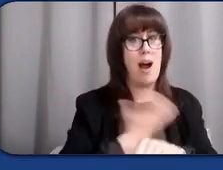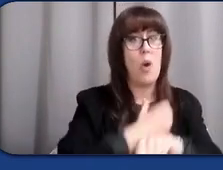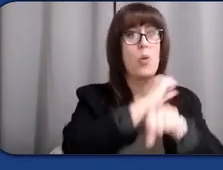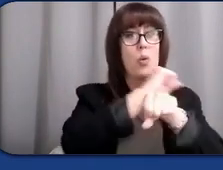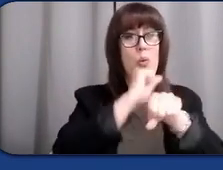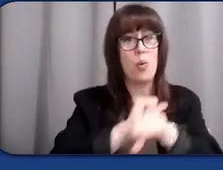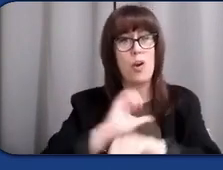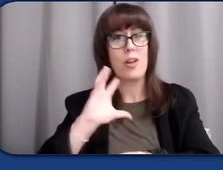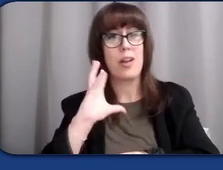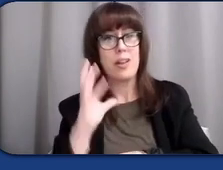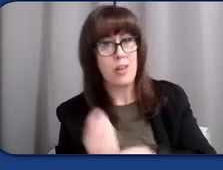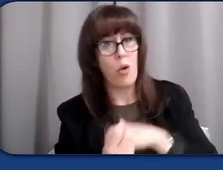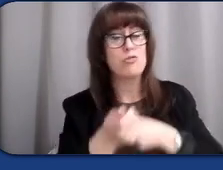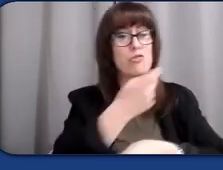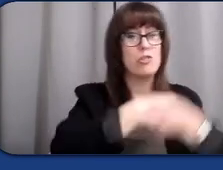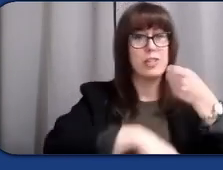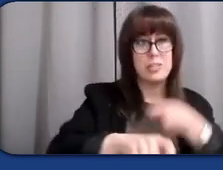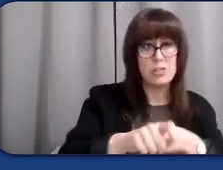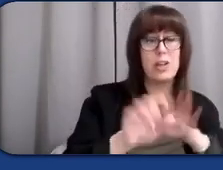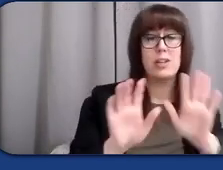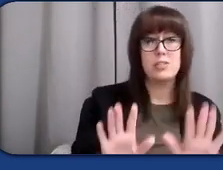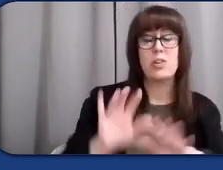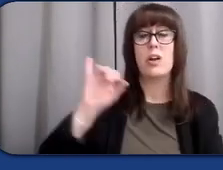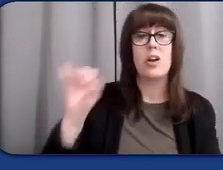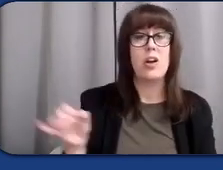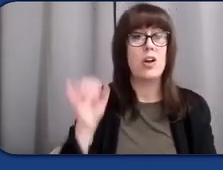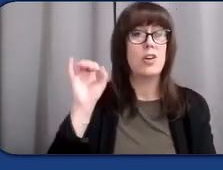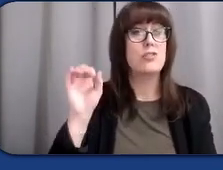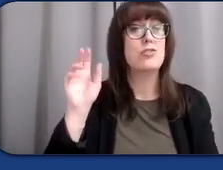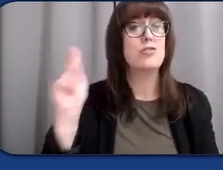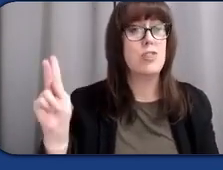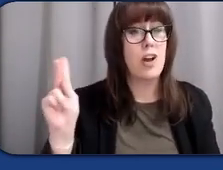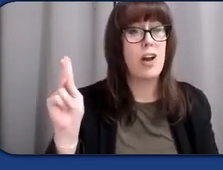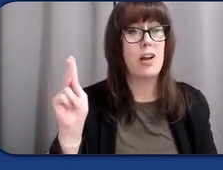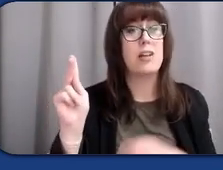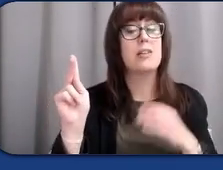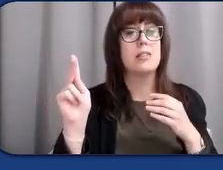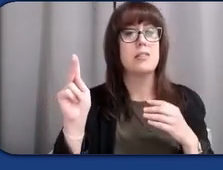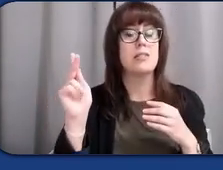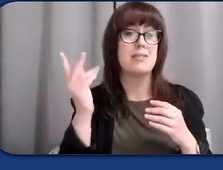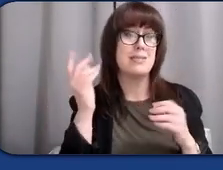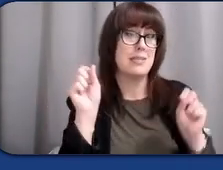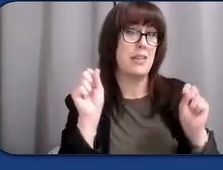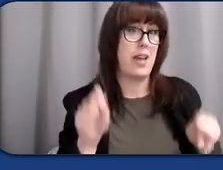efforts. Jock, if you are able, I know that